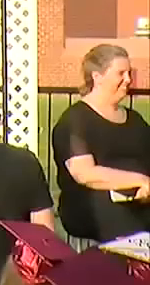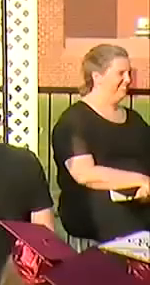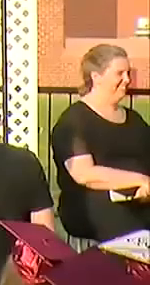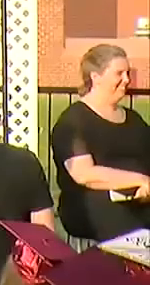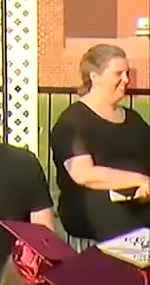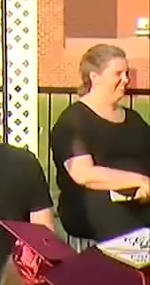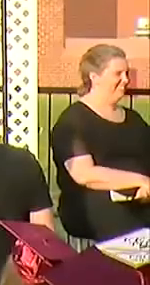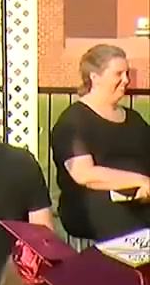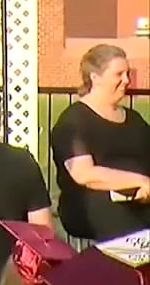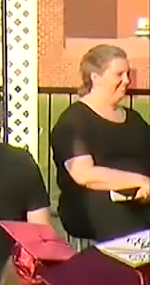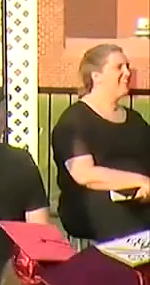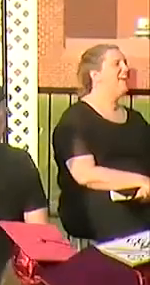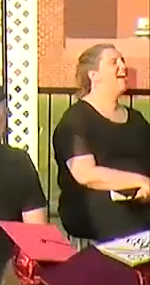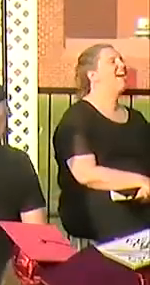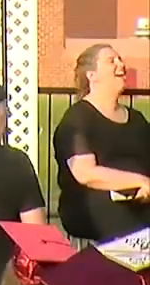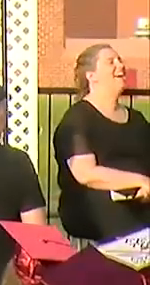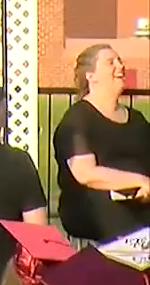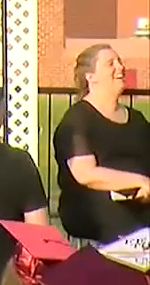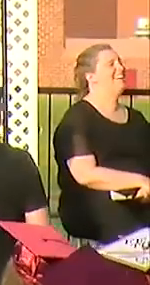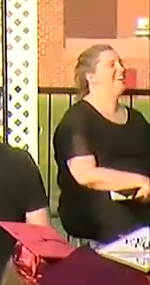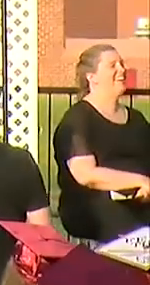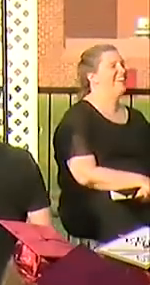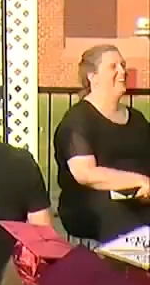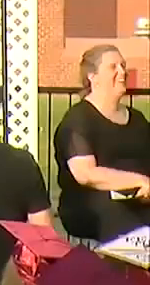Janaya Anira Leggett.